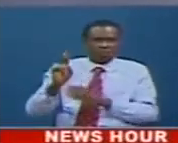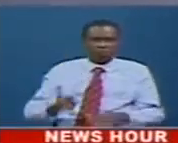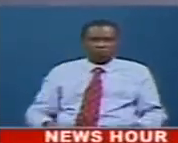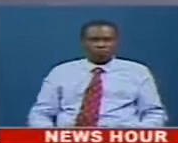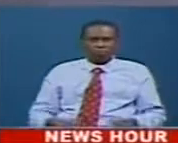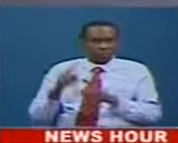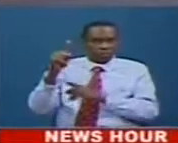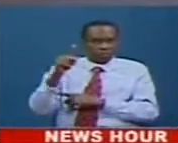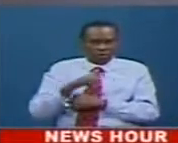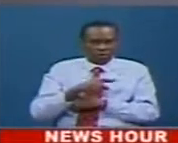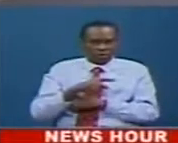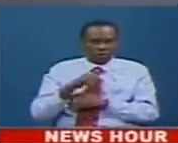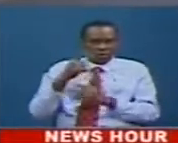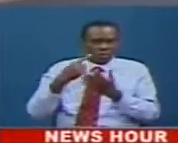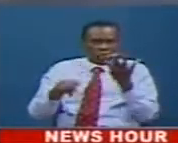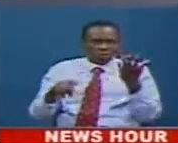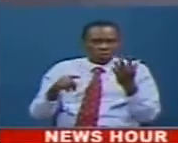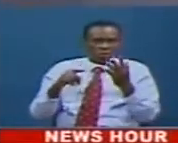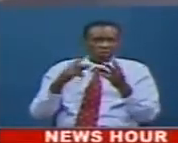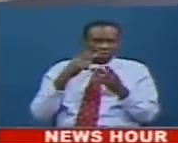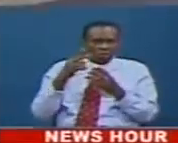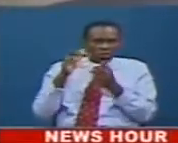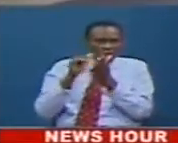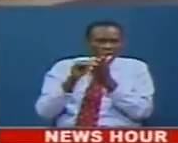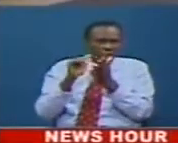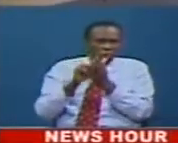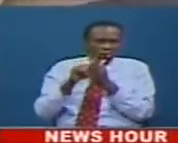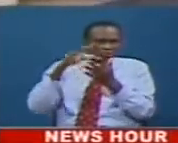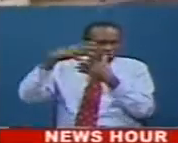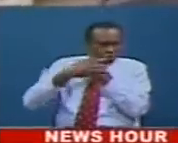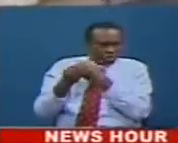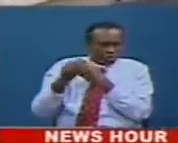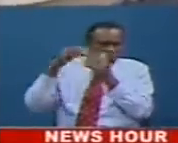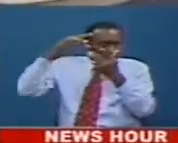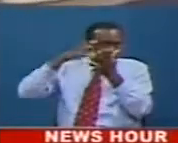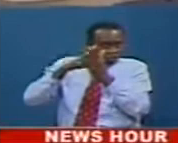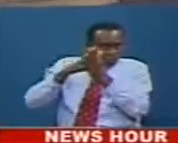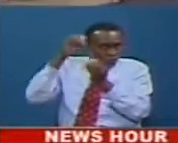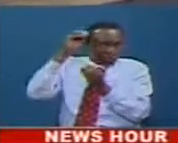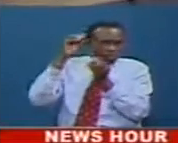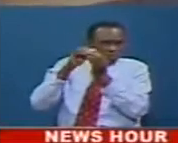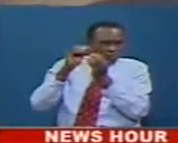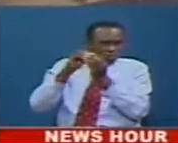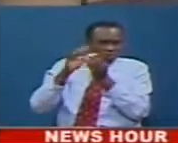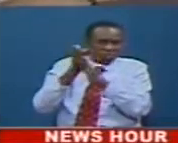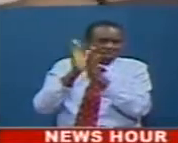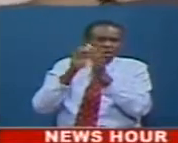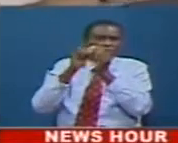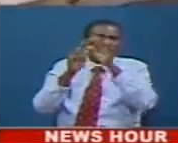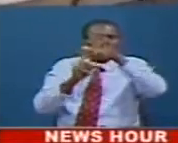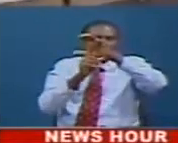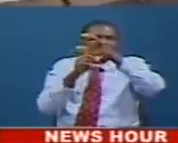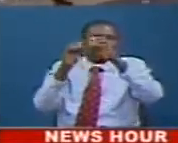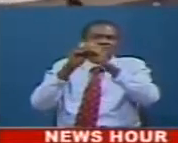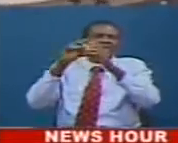their processions. Today, what seemed to be a routine for students from these universities during their procession has become a